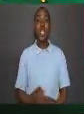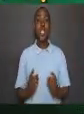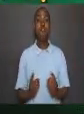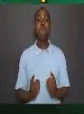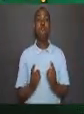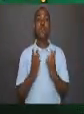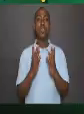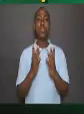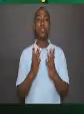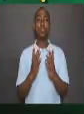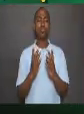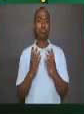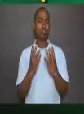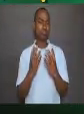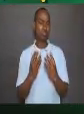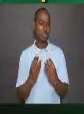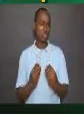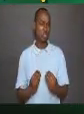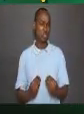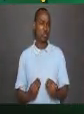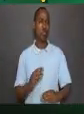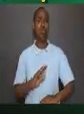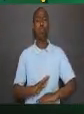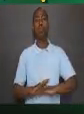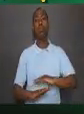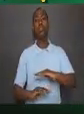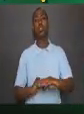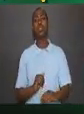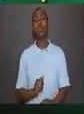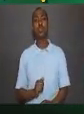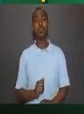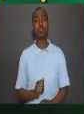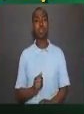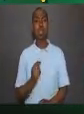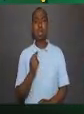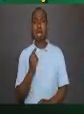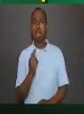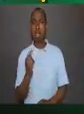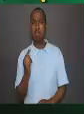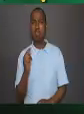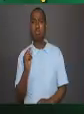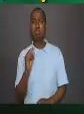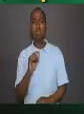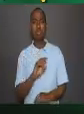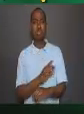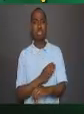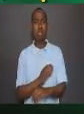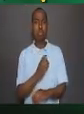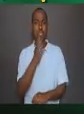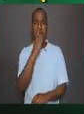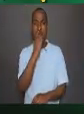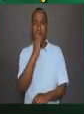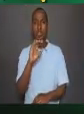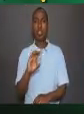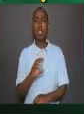Diffusion is a slow process. Some cells adapt to make diffusion